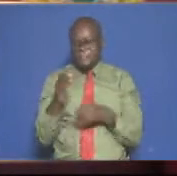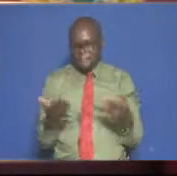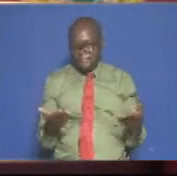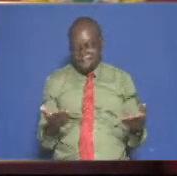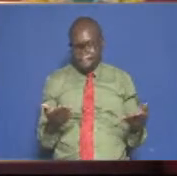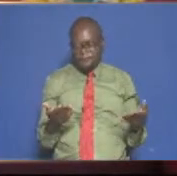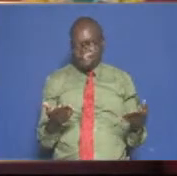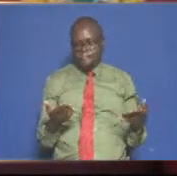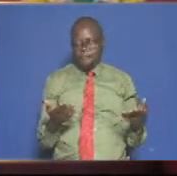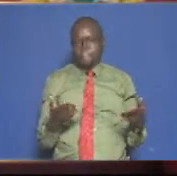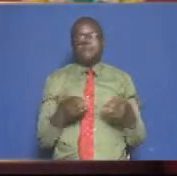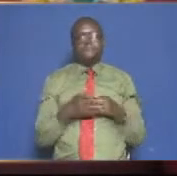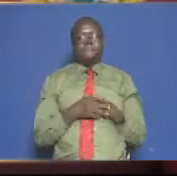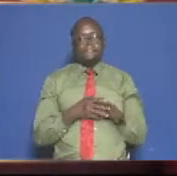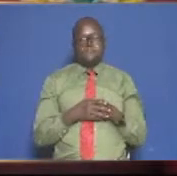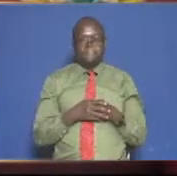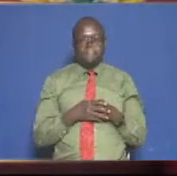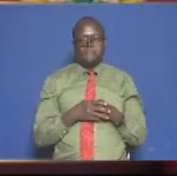Speaker.